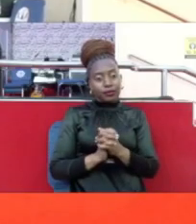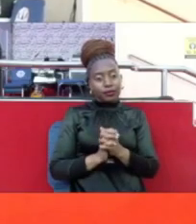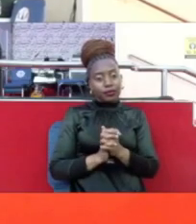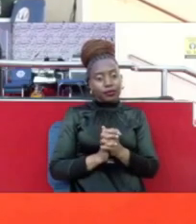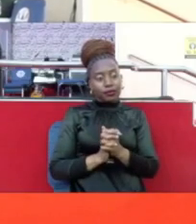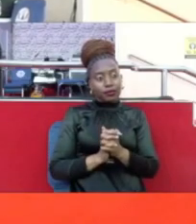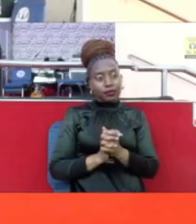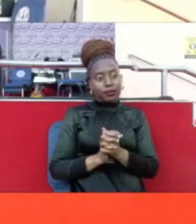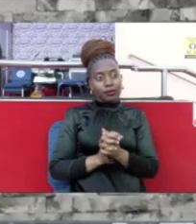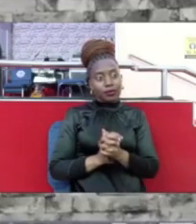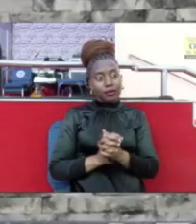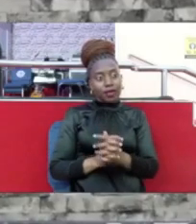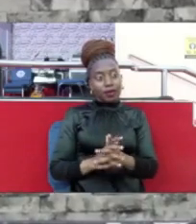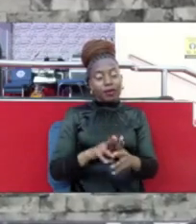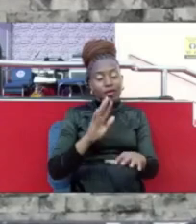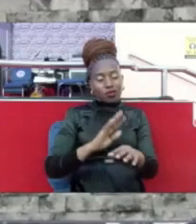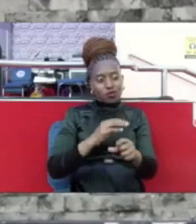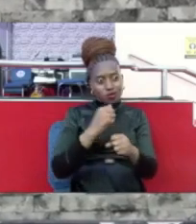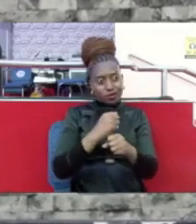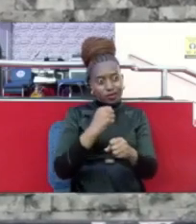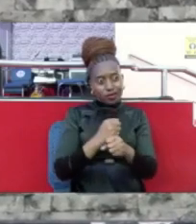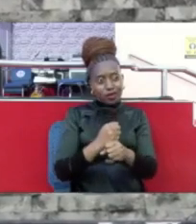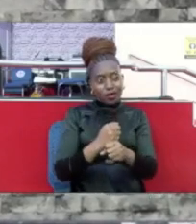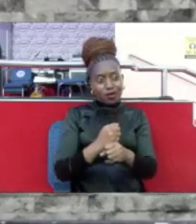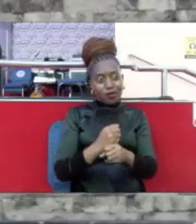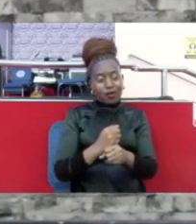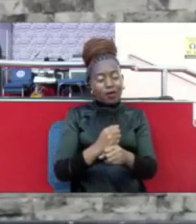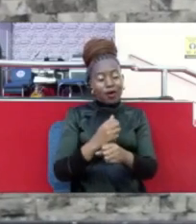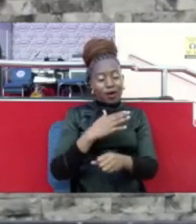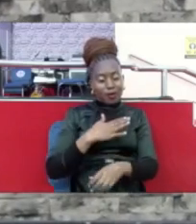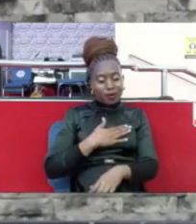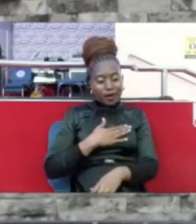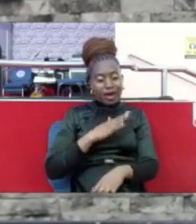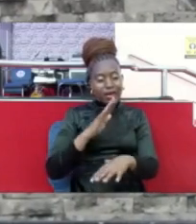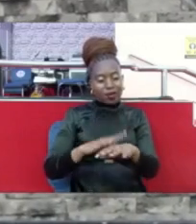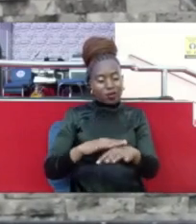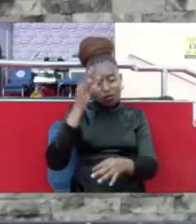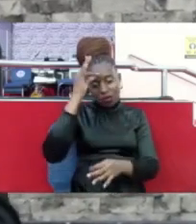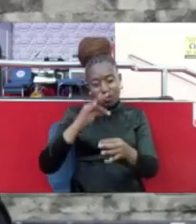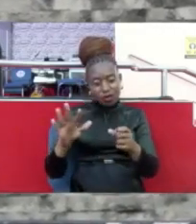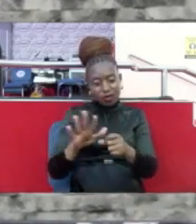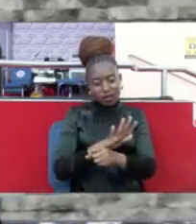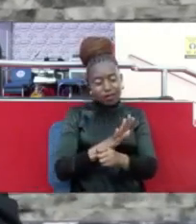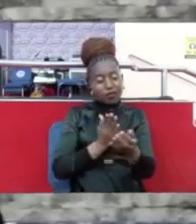Well done, my good and faithful servant,